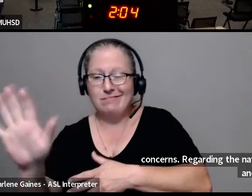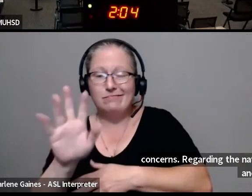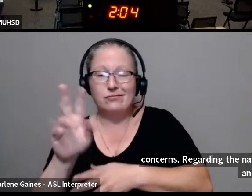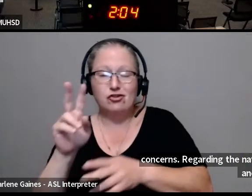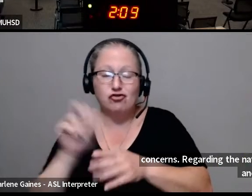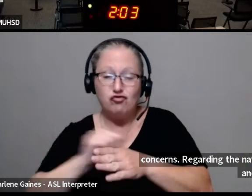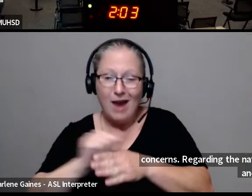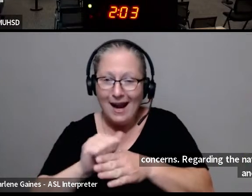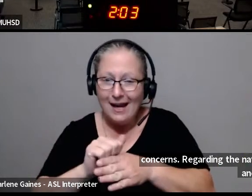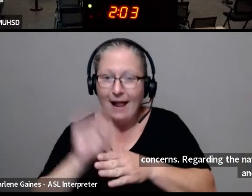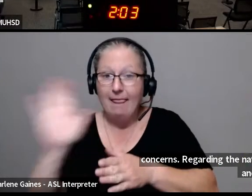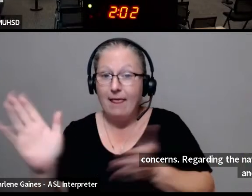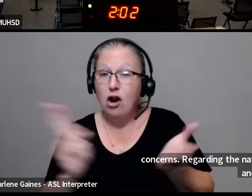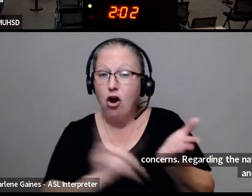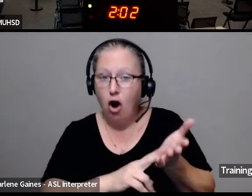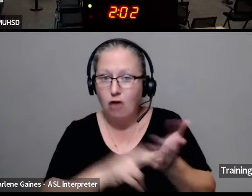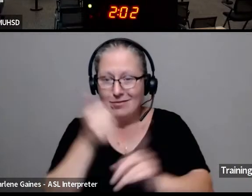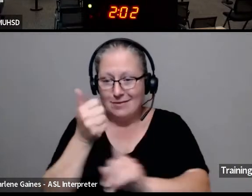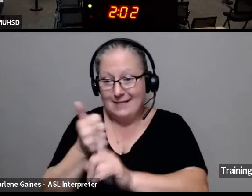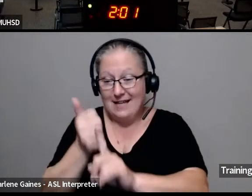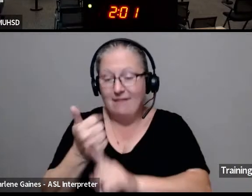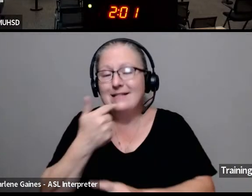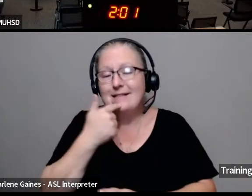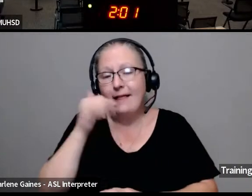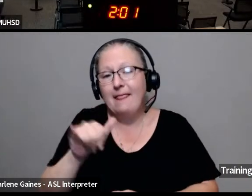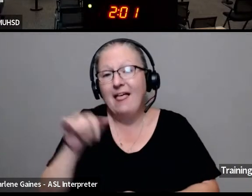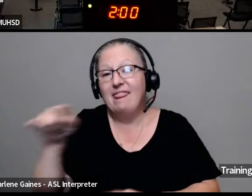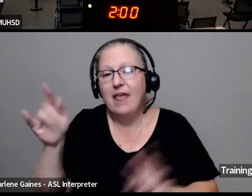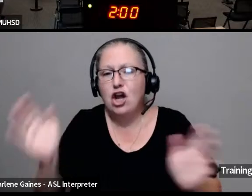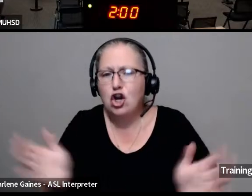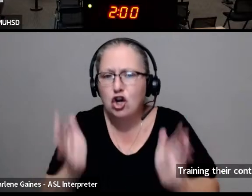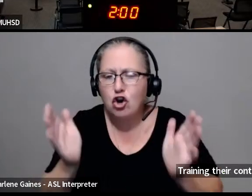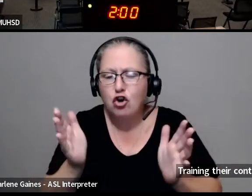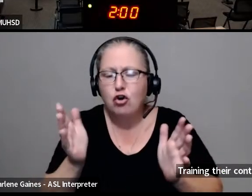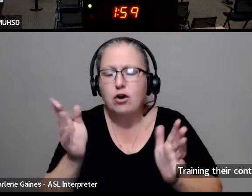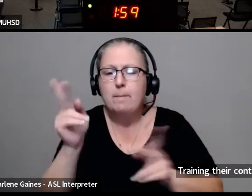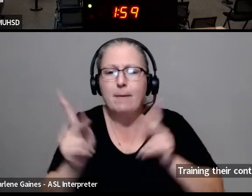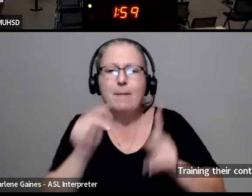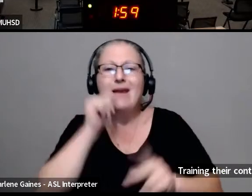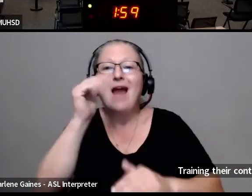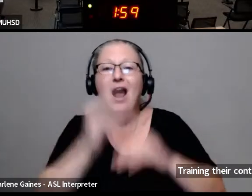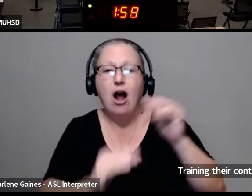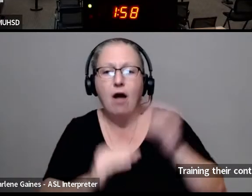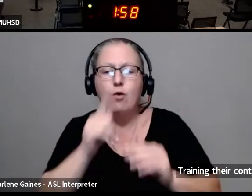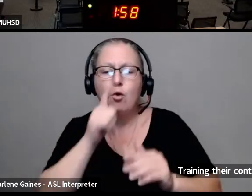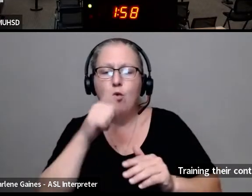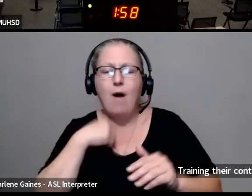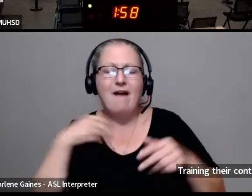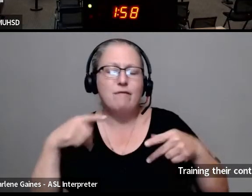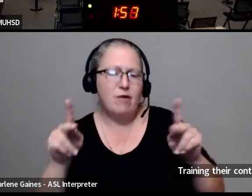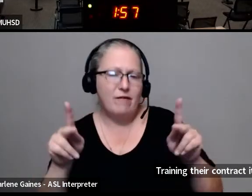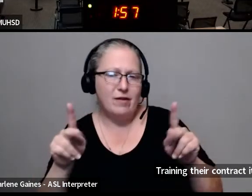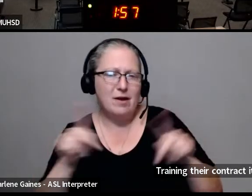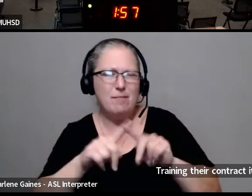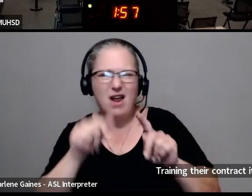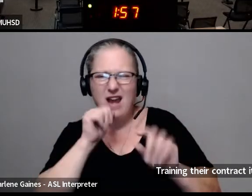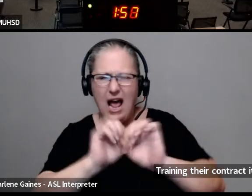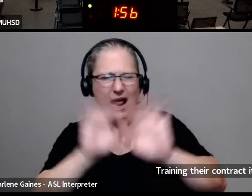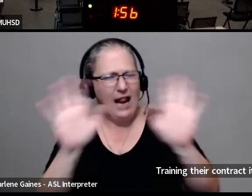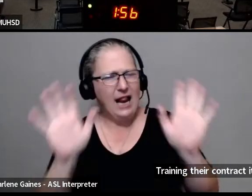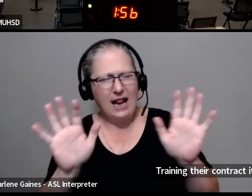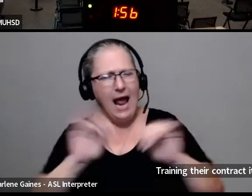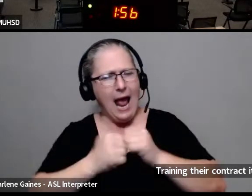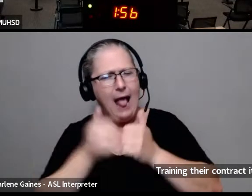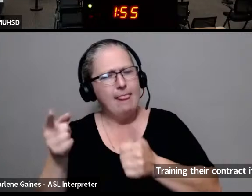training. Their contract itself says that they encourage discomfort for folks with privilege, but it's unclear how